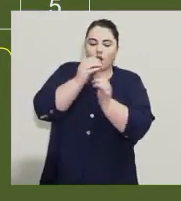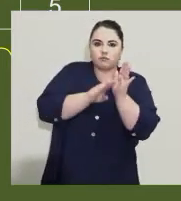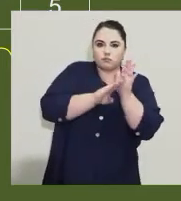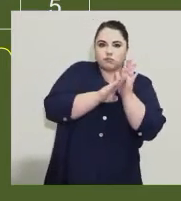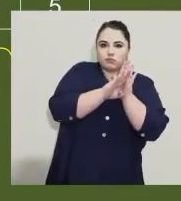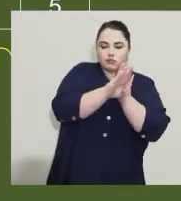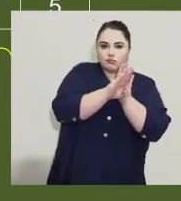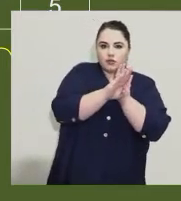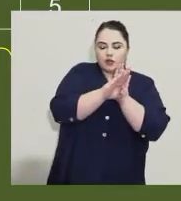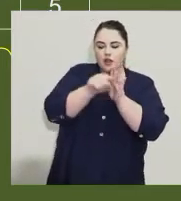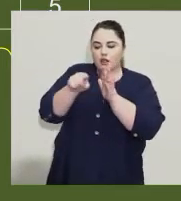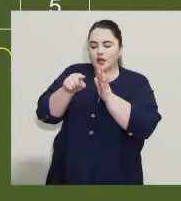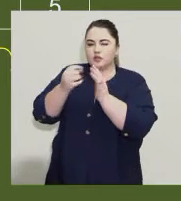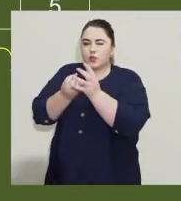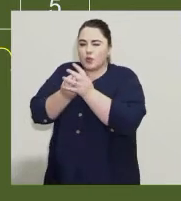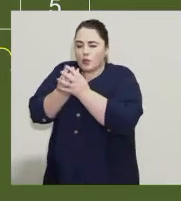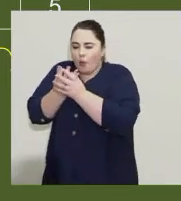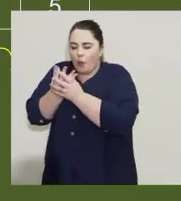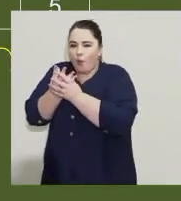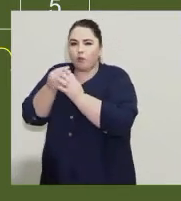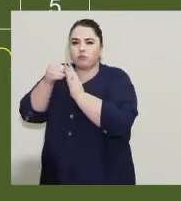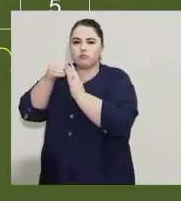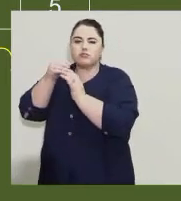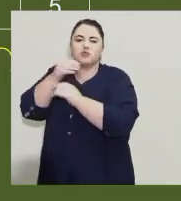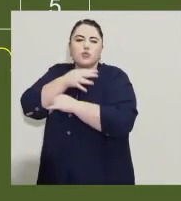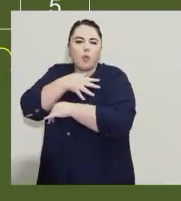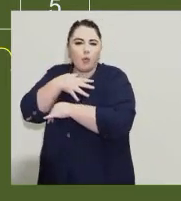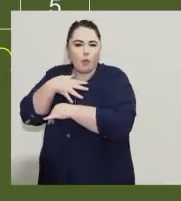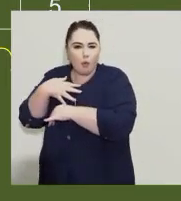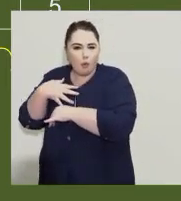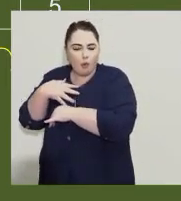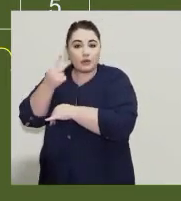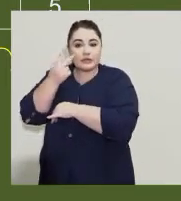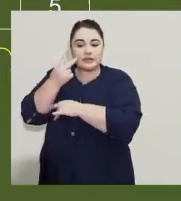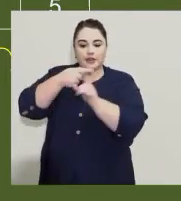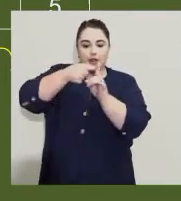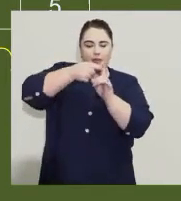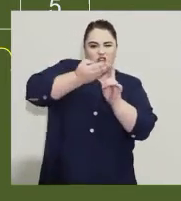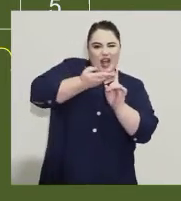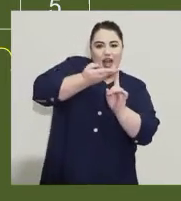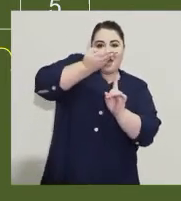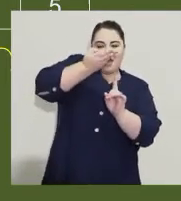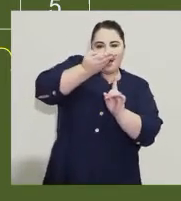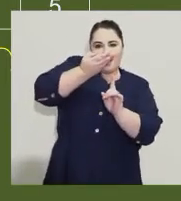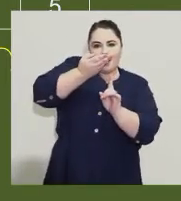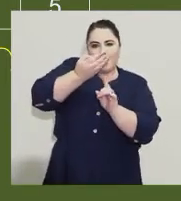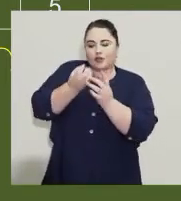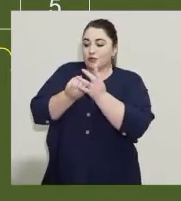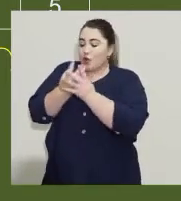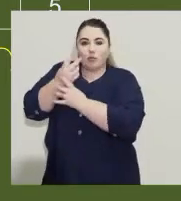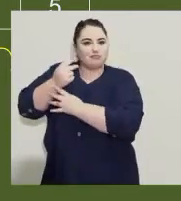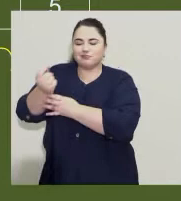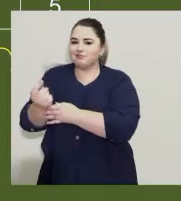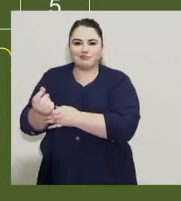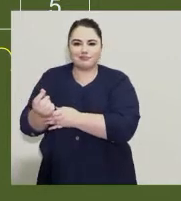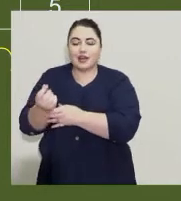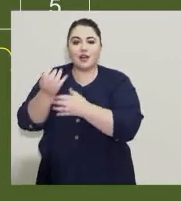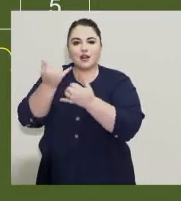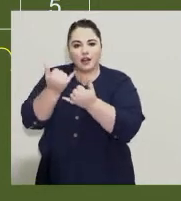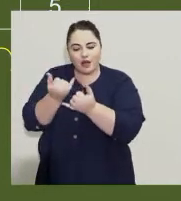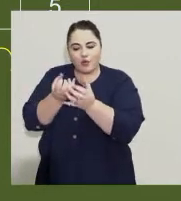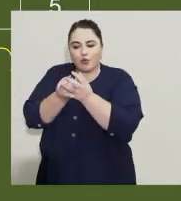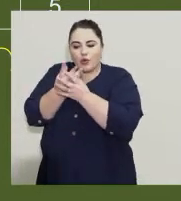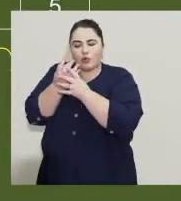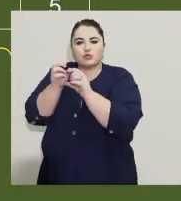quite fast. But the hotter it gets, the slower it grows. You can see here towards the high temperatures, it's